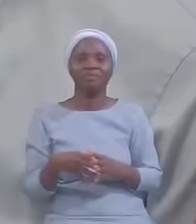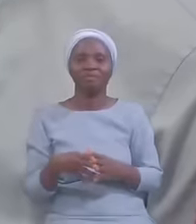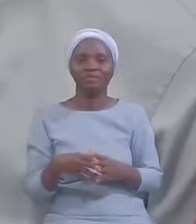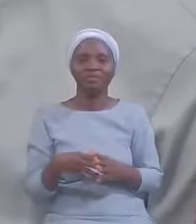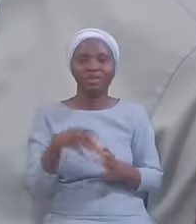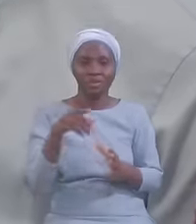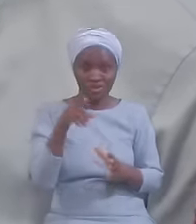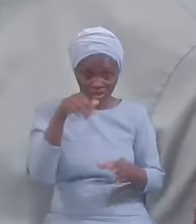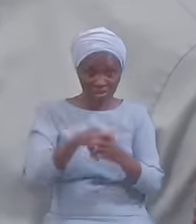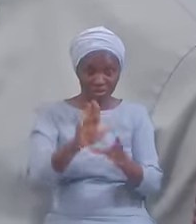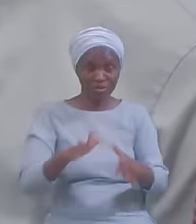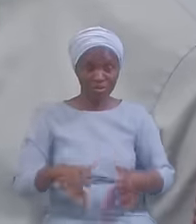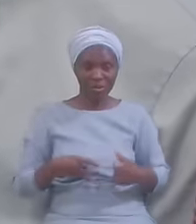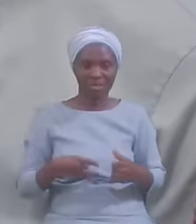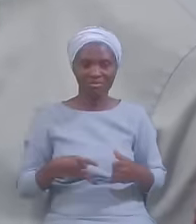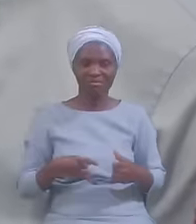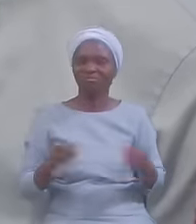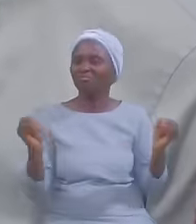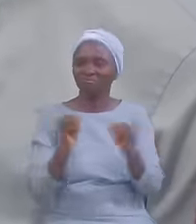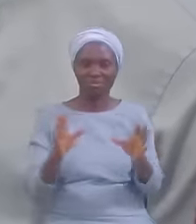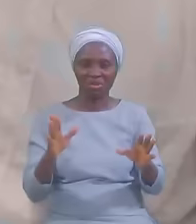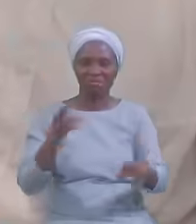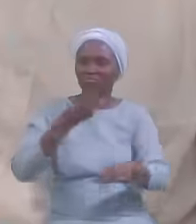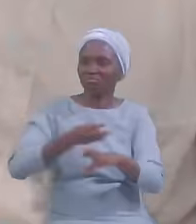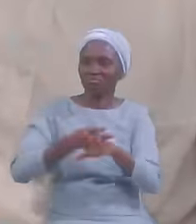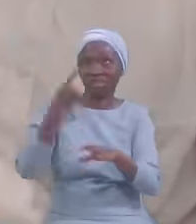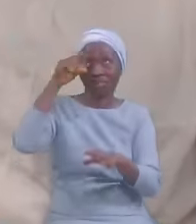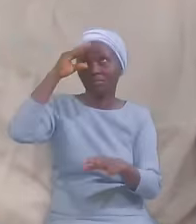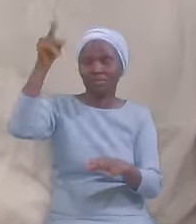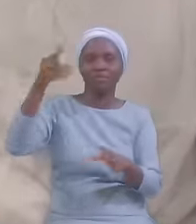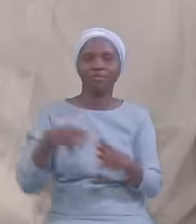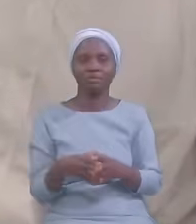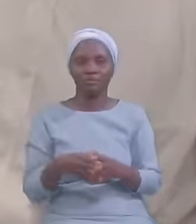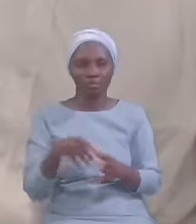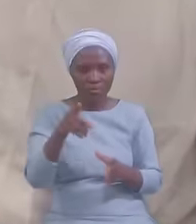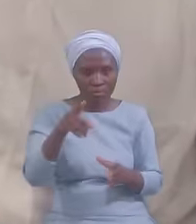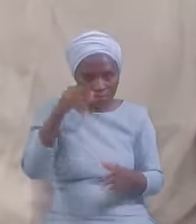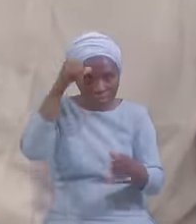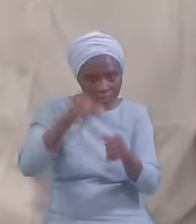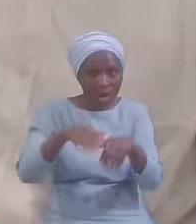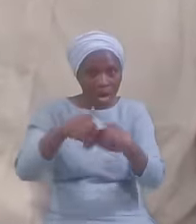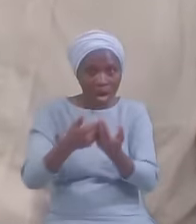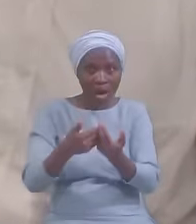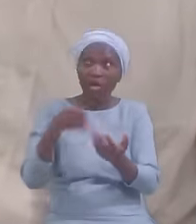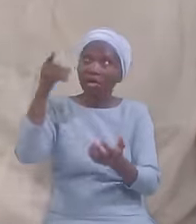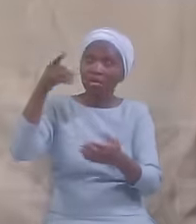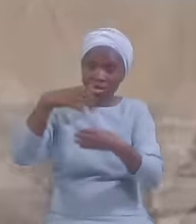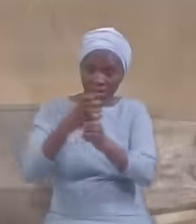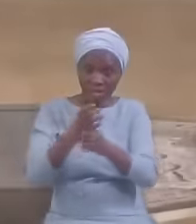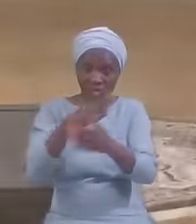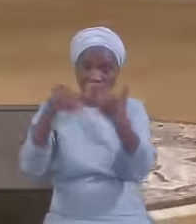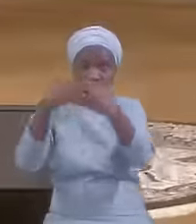In your life, there's nothing too hard for him. By the way, do you remember how he created the heavens and the